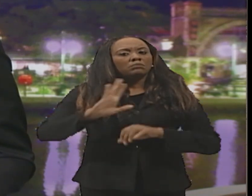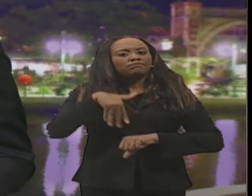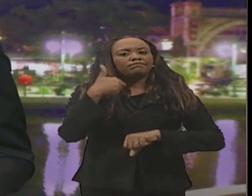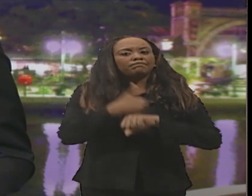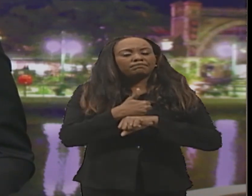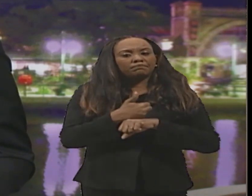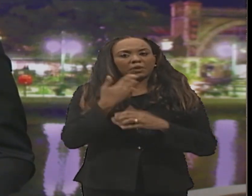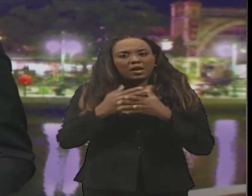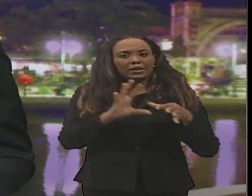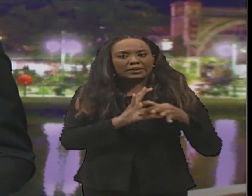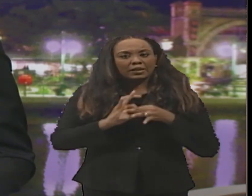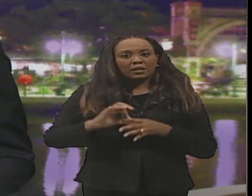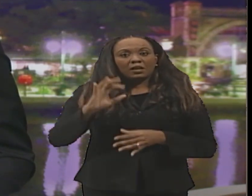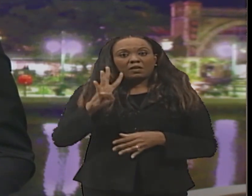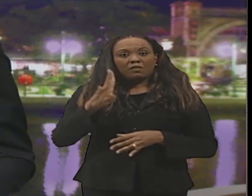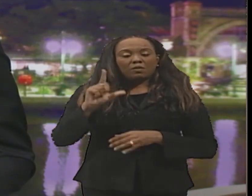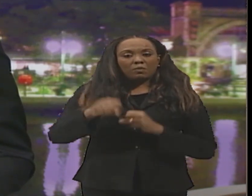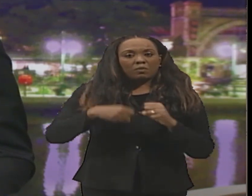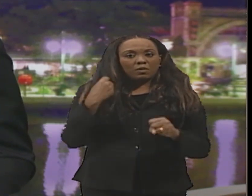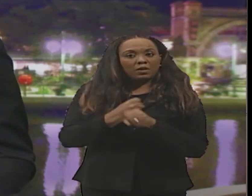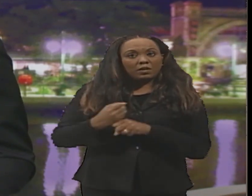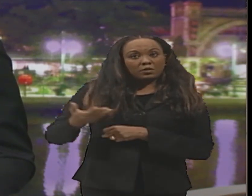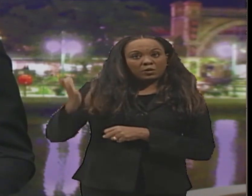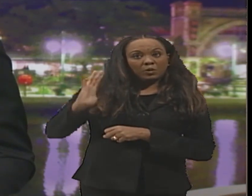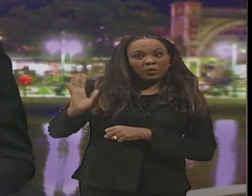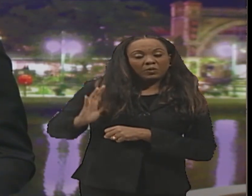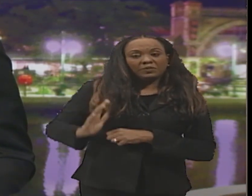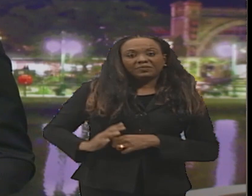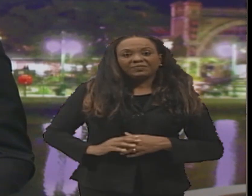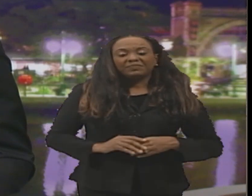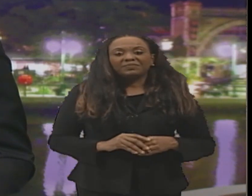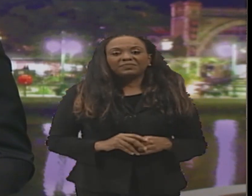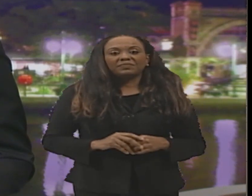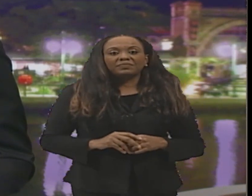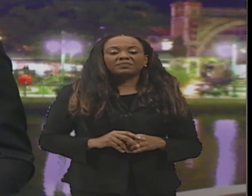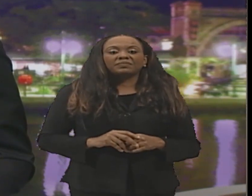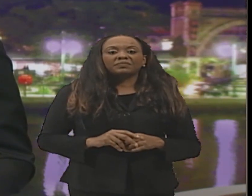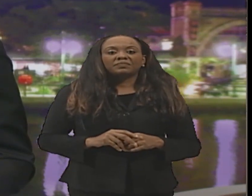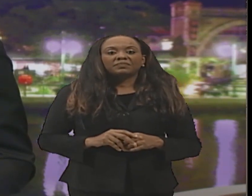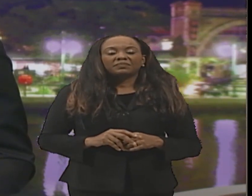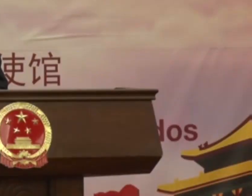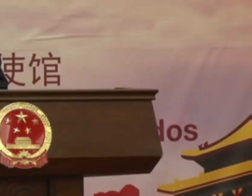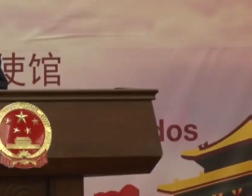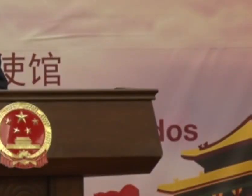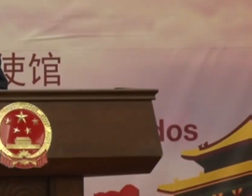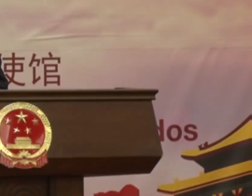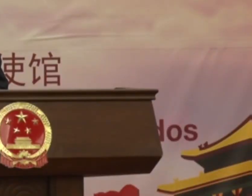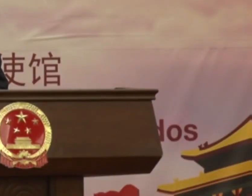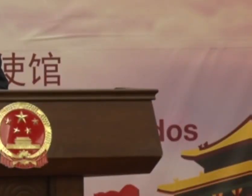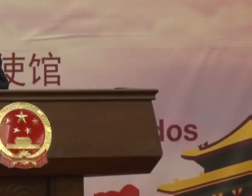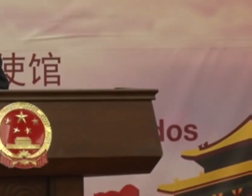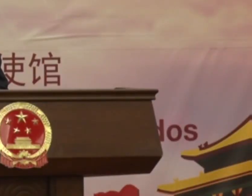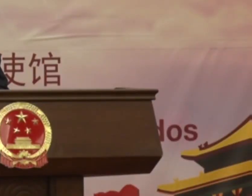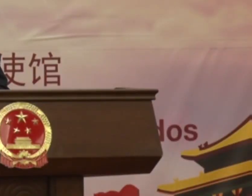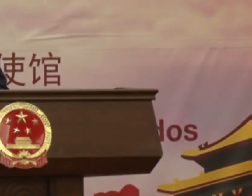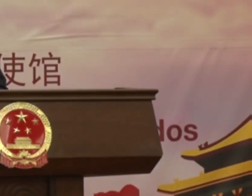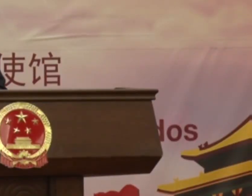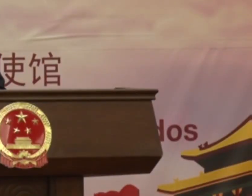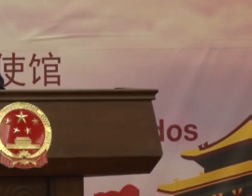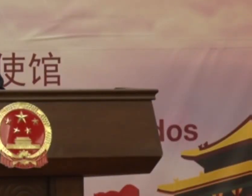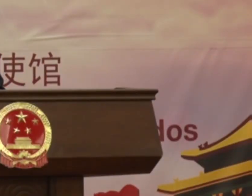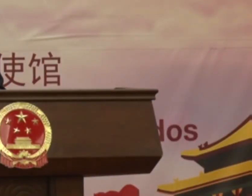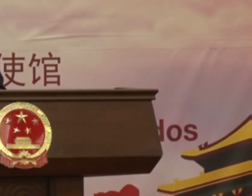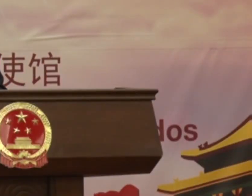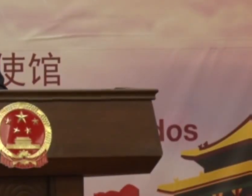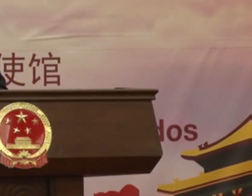since establishing diplomatic ties 41 years ago. Our political mutual trust